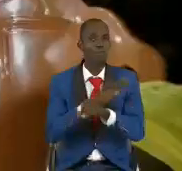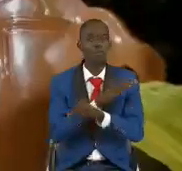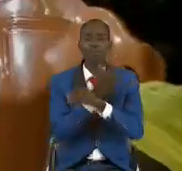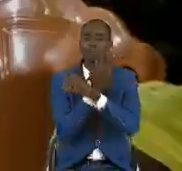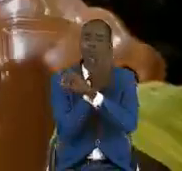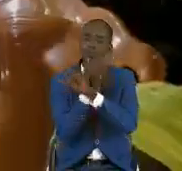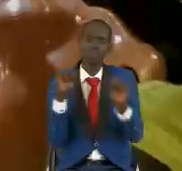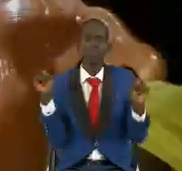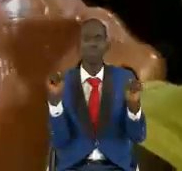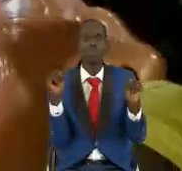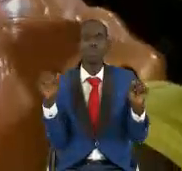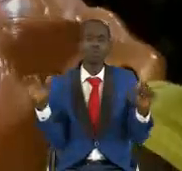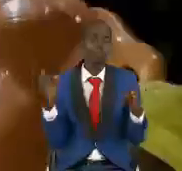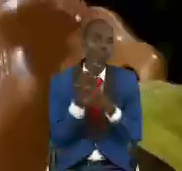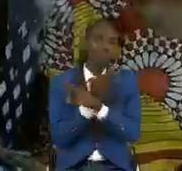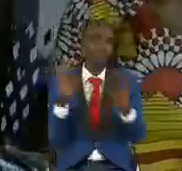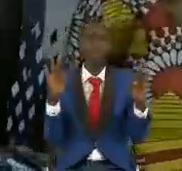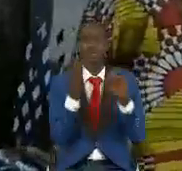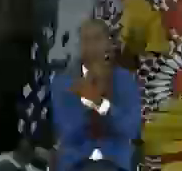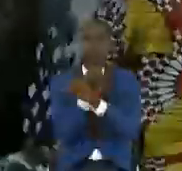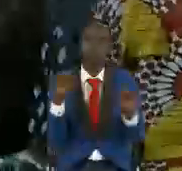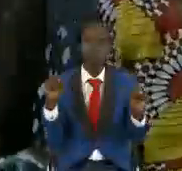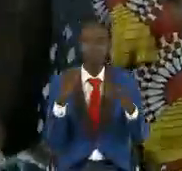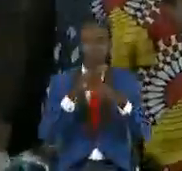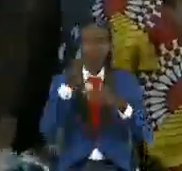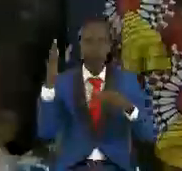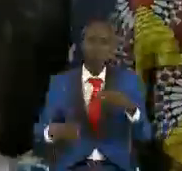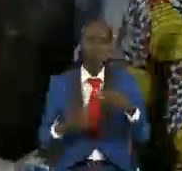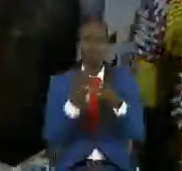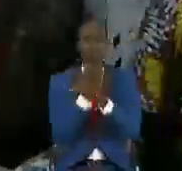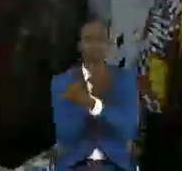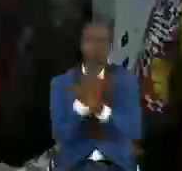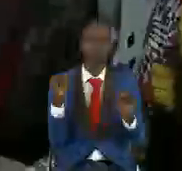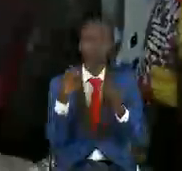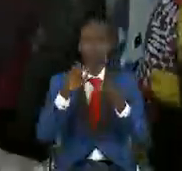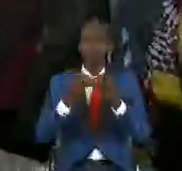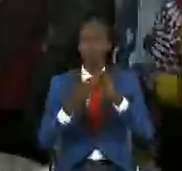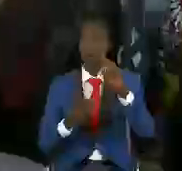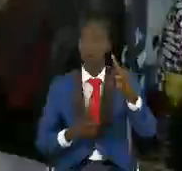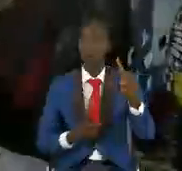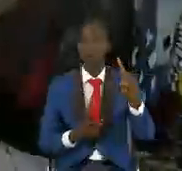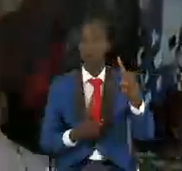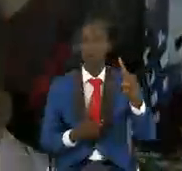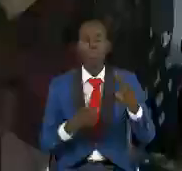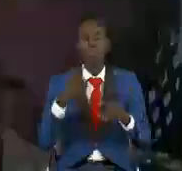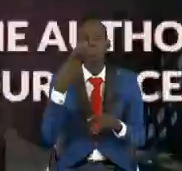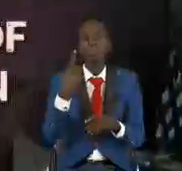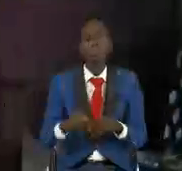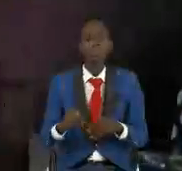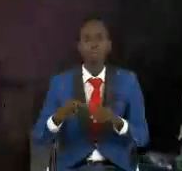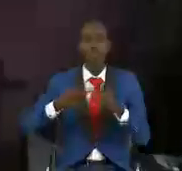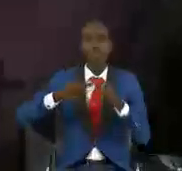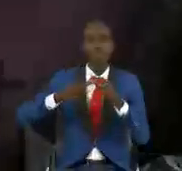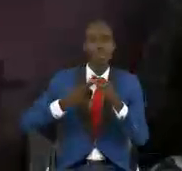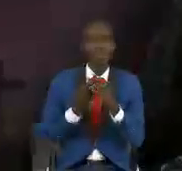Amen. Free redemption. Amen. Total redemption. Number one, the author and the finisher of